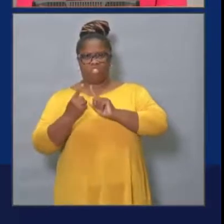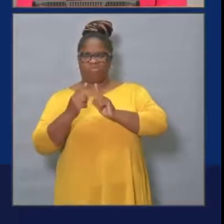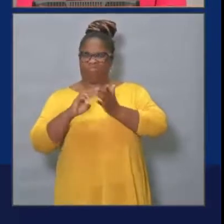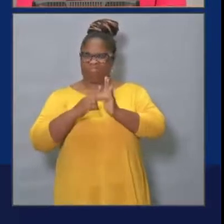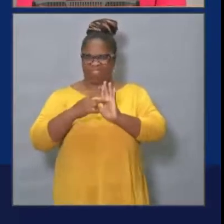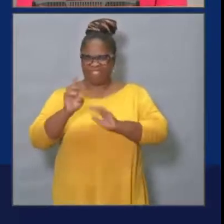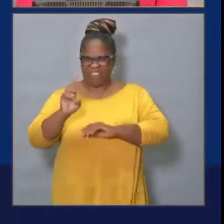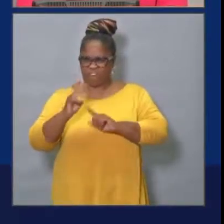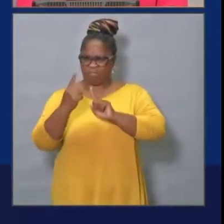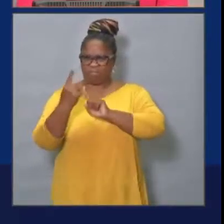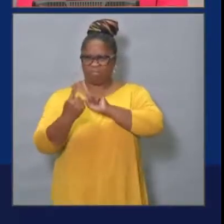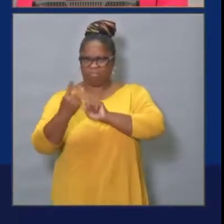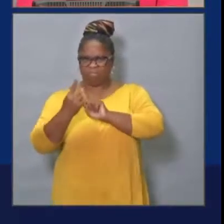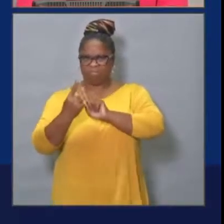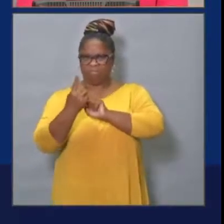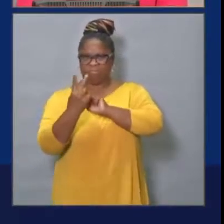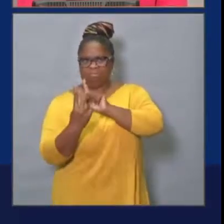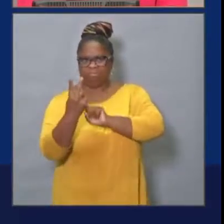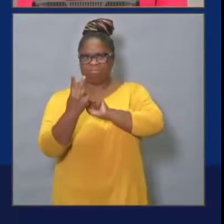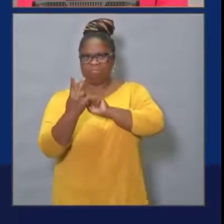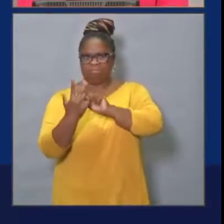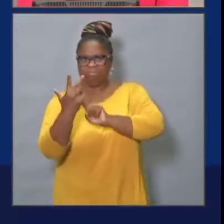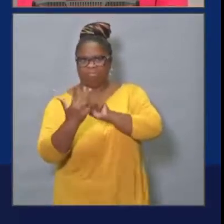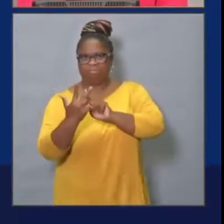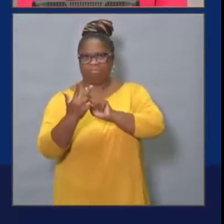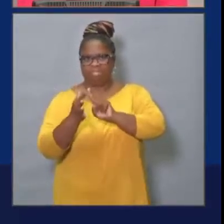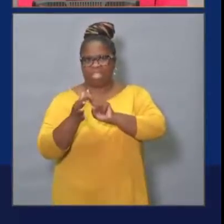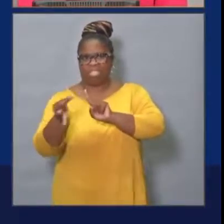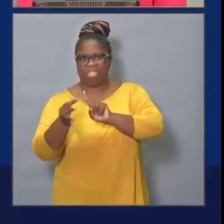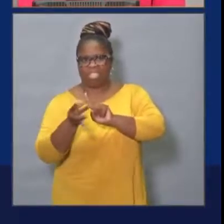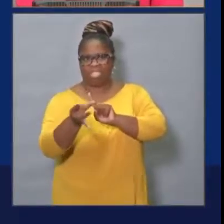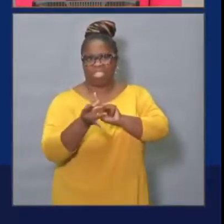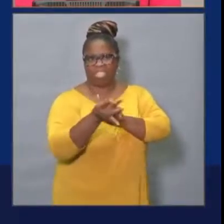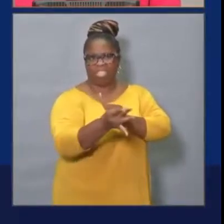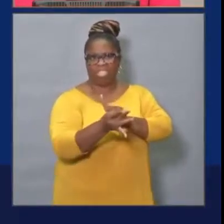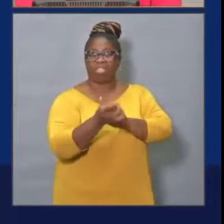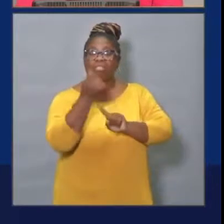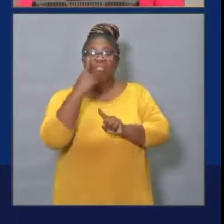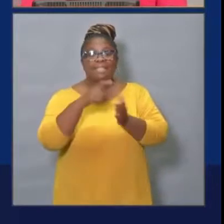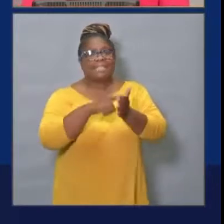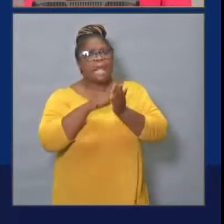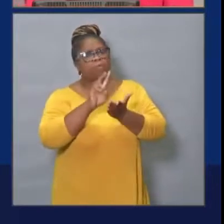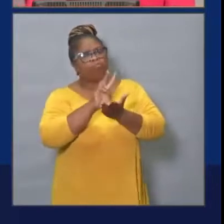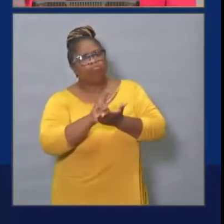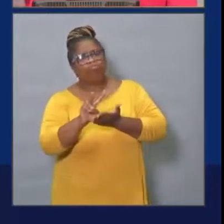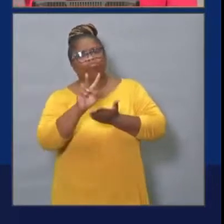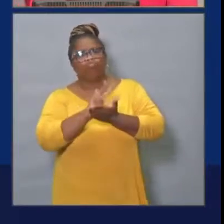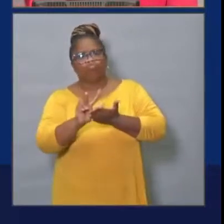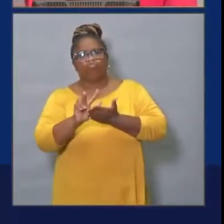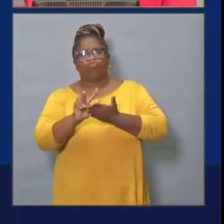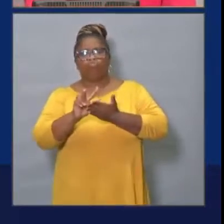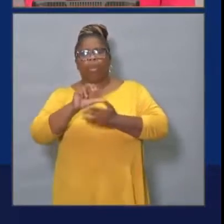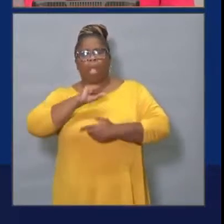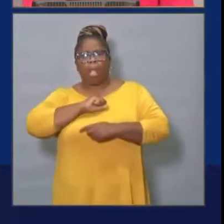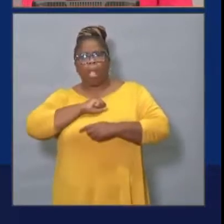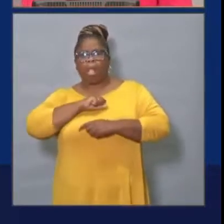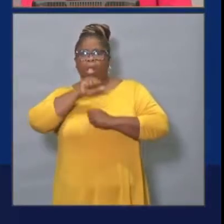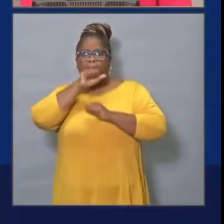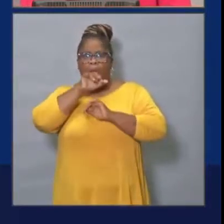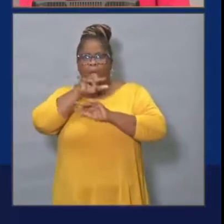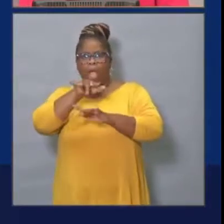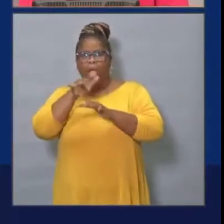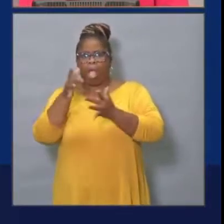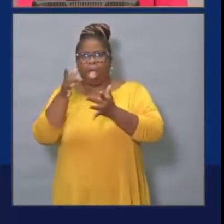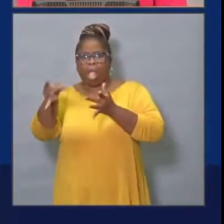of weeks, a few weeks prior, because it takes that few weeks for individuals to infect others and then for those people to be sick enough to need to